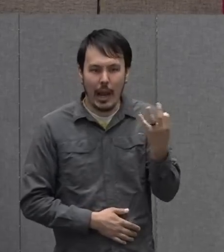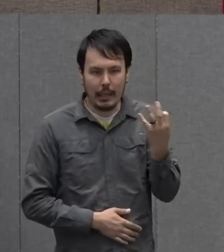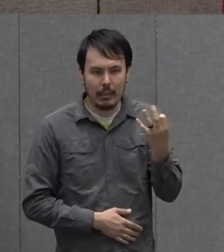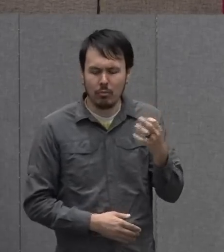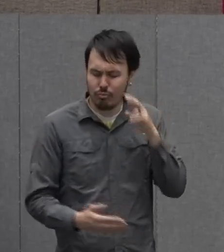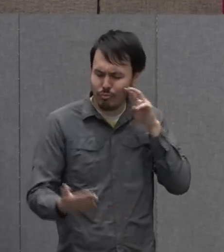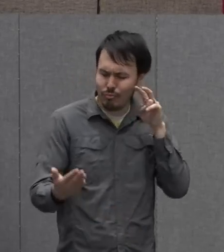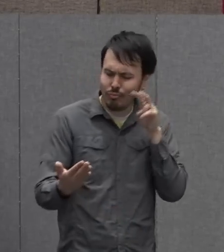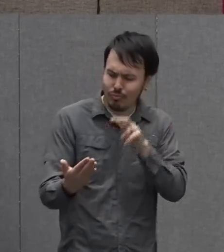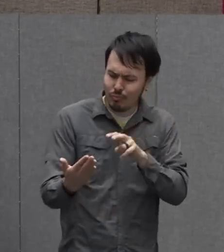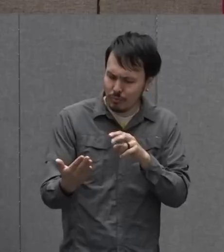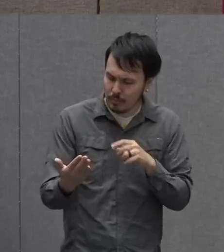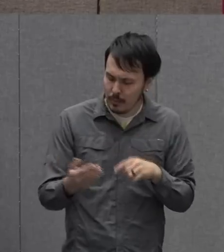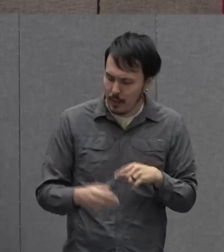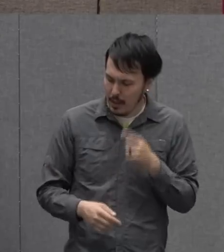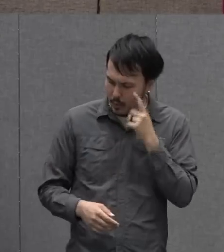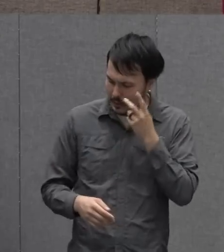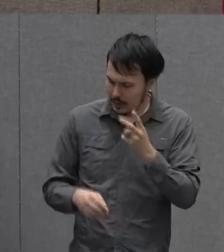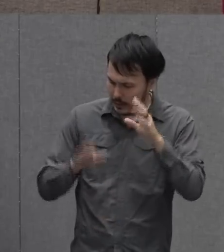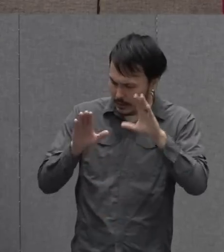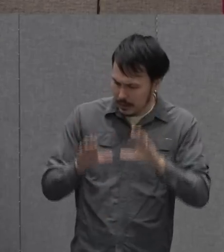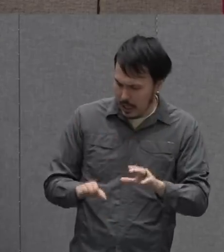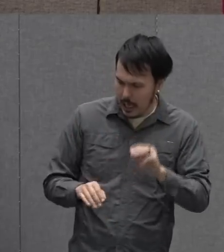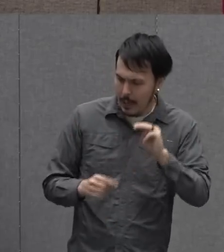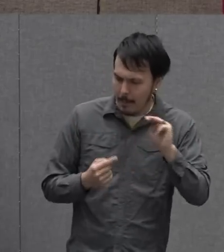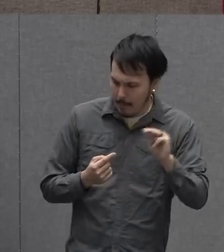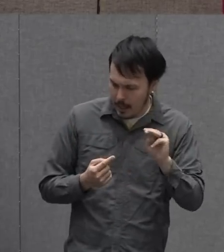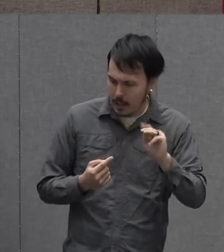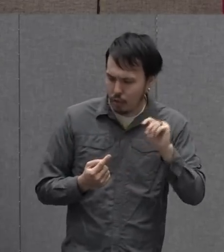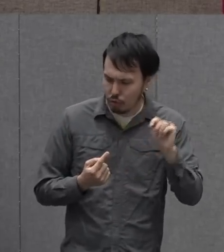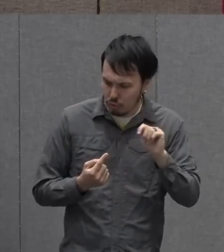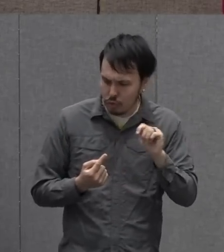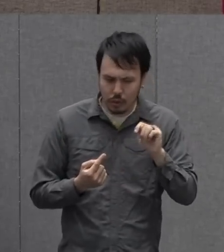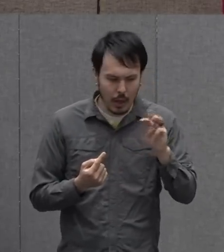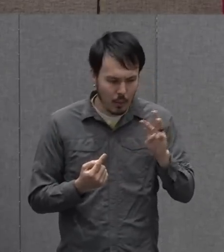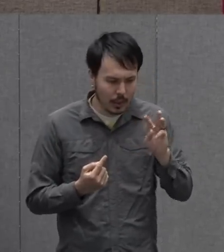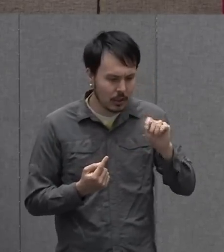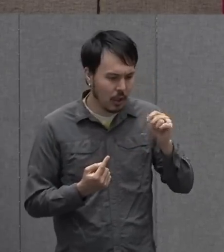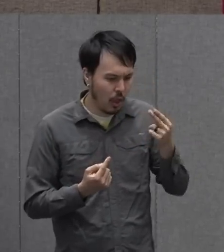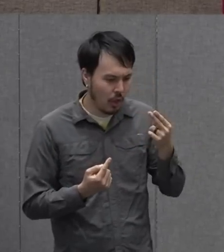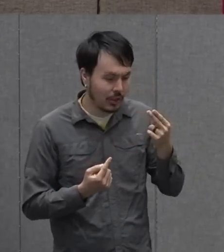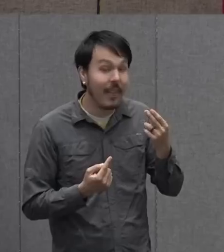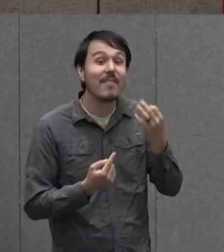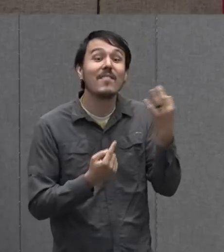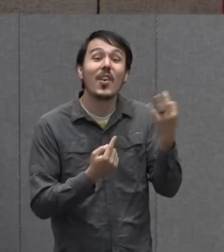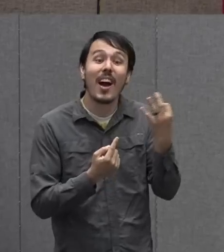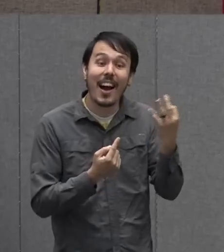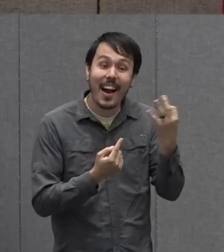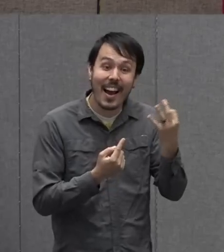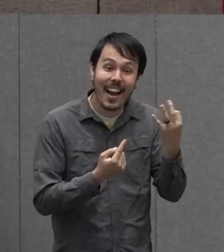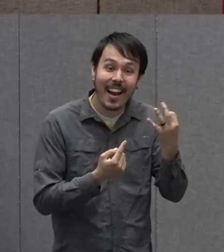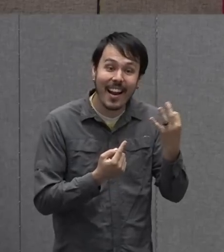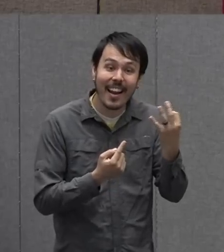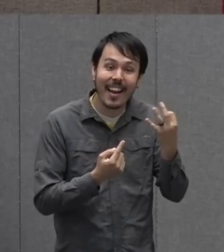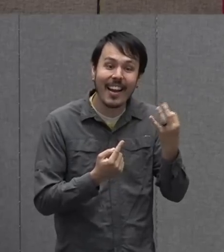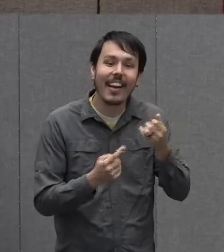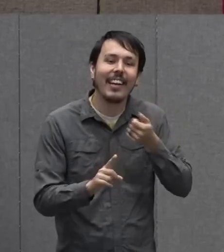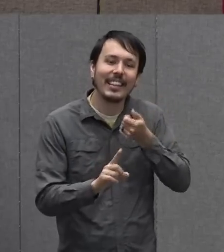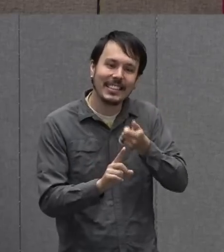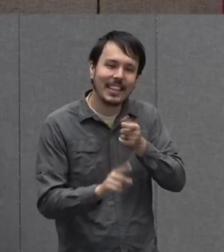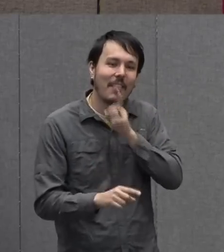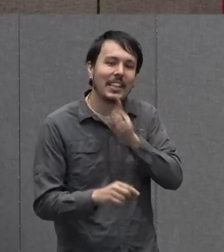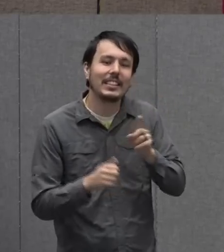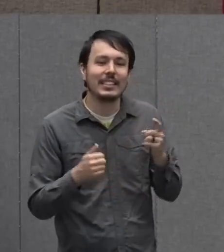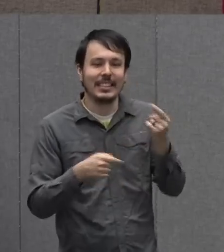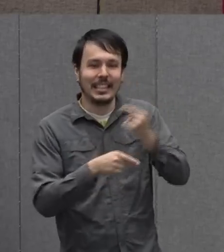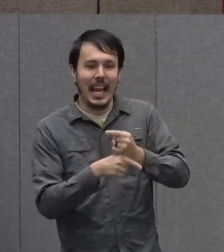Sunday, Monday, Tuesday, Wednesday, Thursday, Friday. This is the first Friday, so I will put